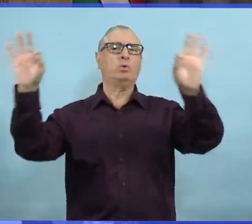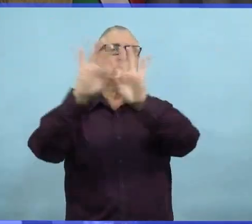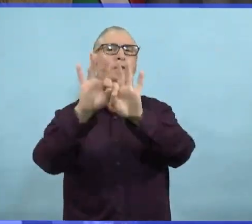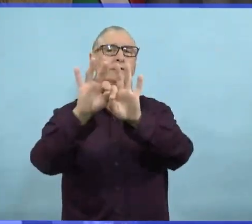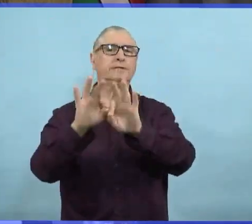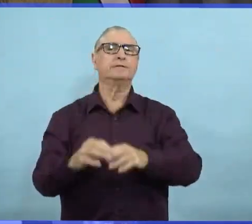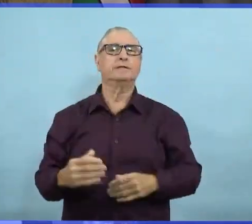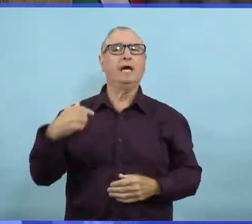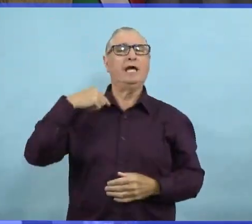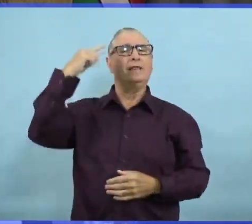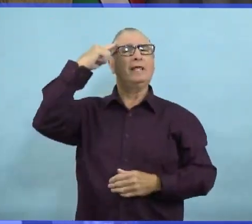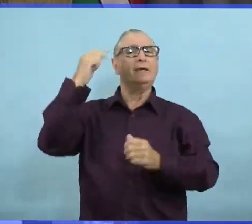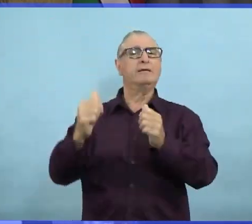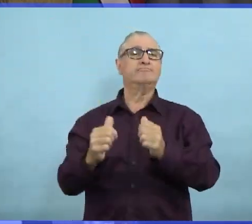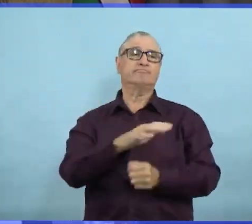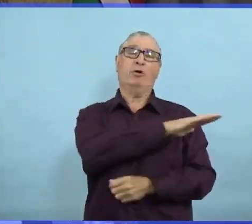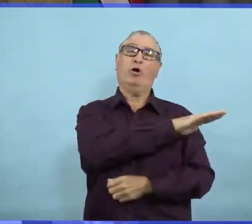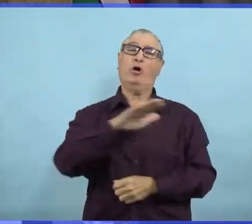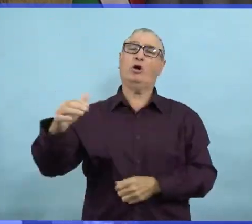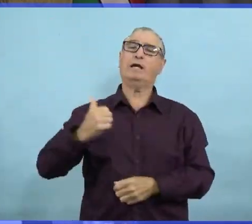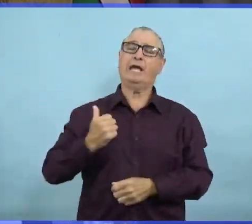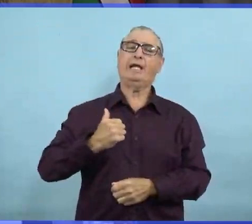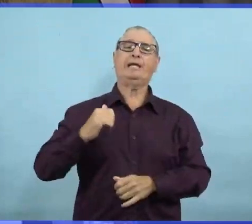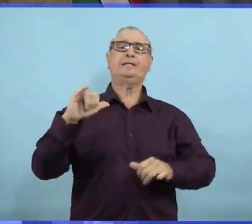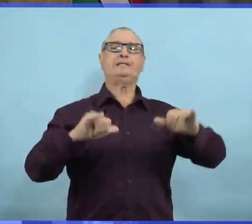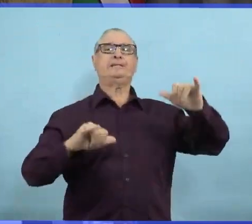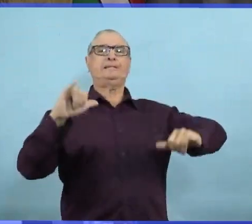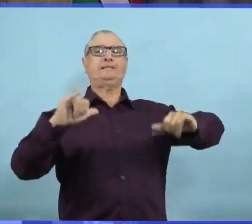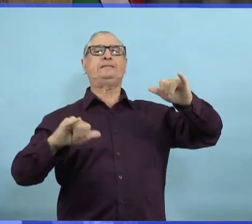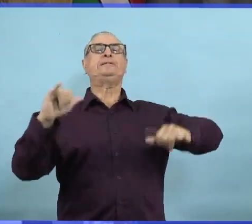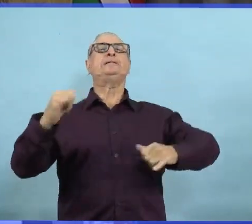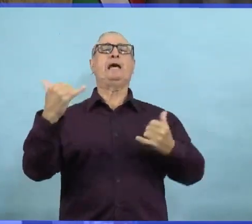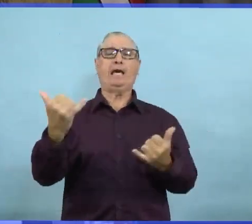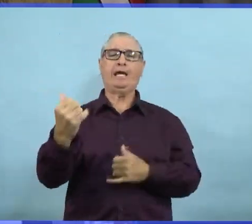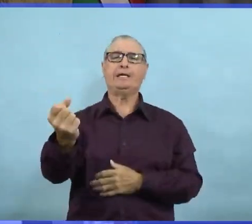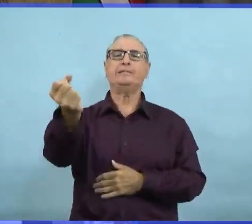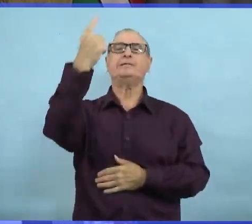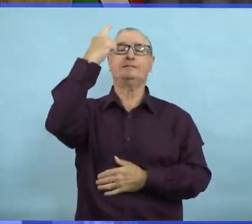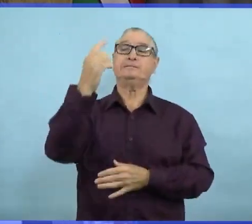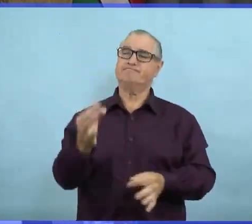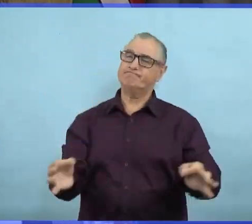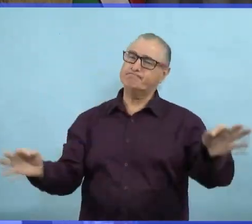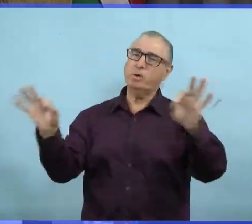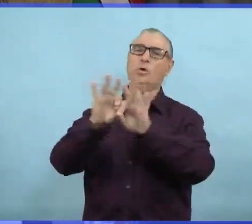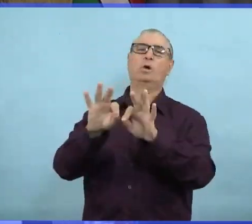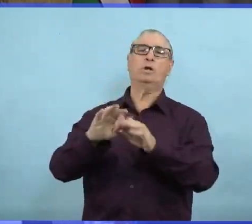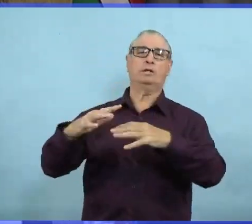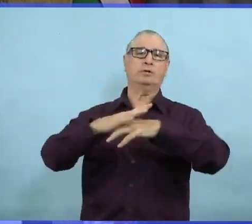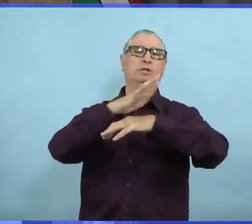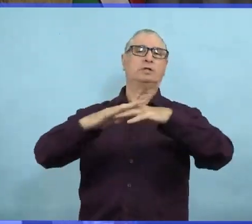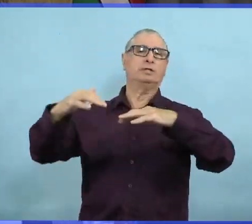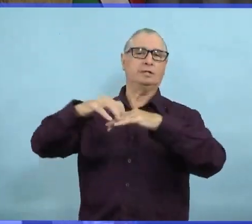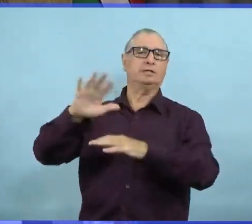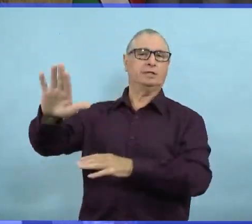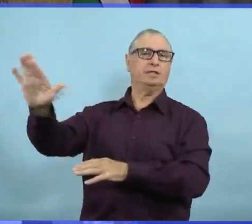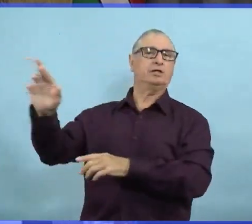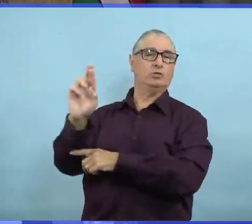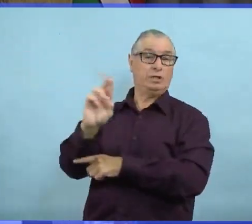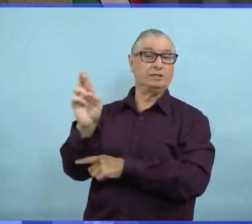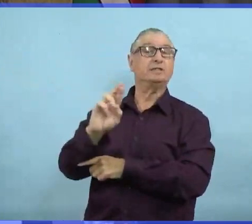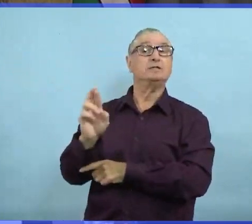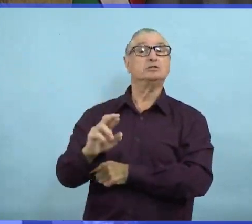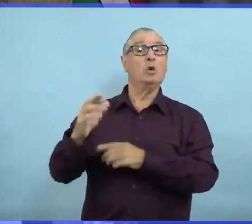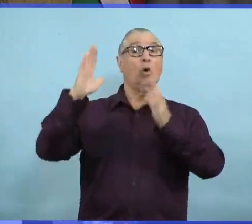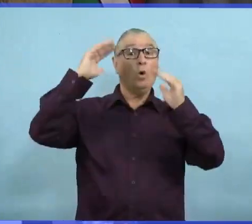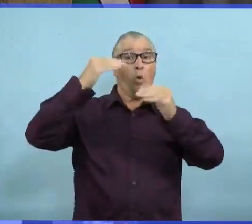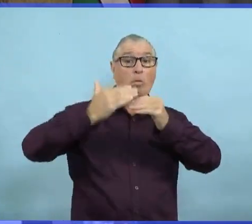before. And in the springboard that we hope is coming post-pandemic, greater opportunities for things